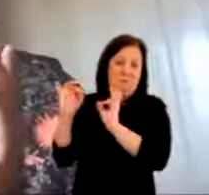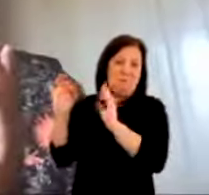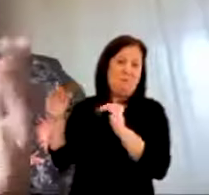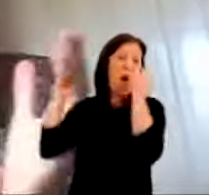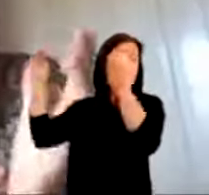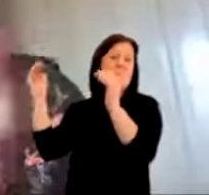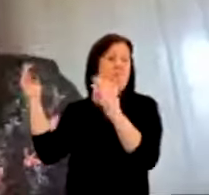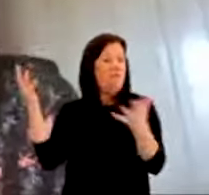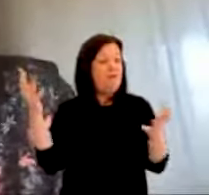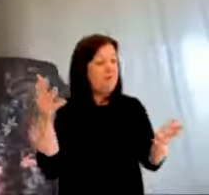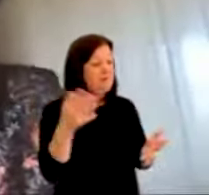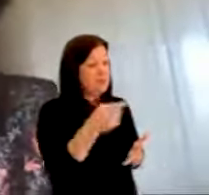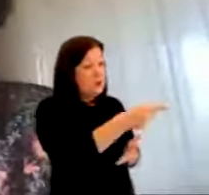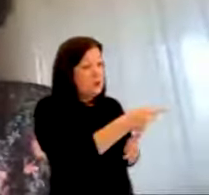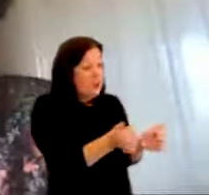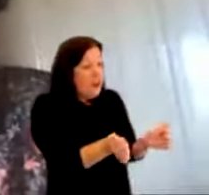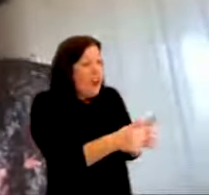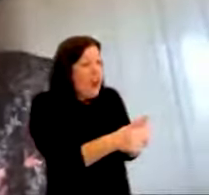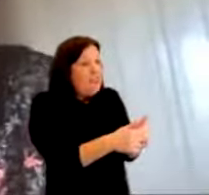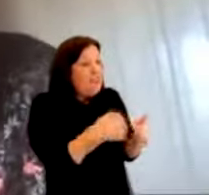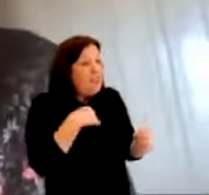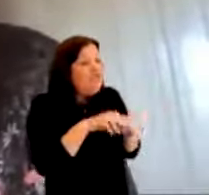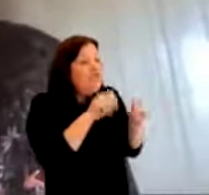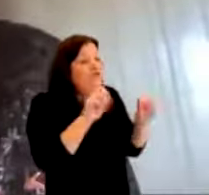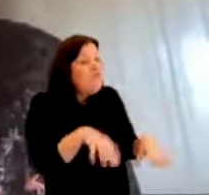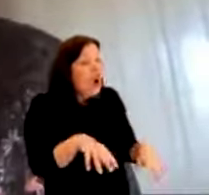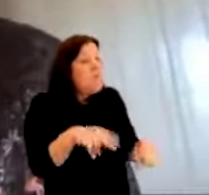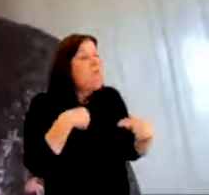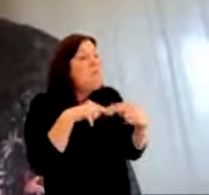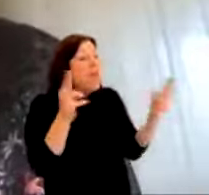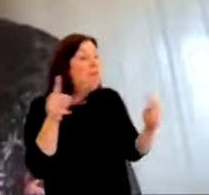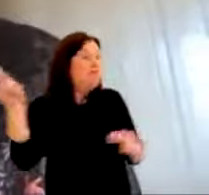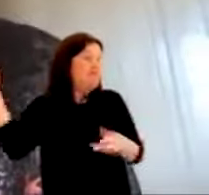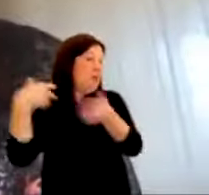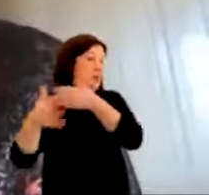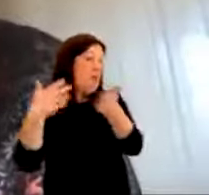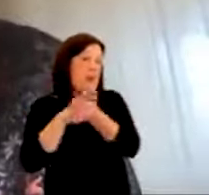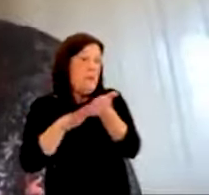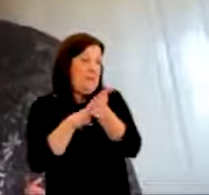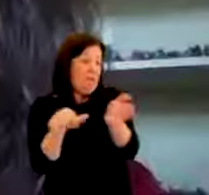And we'll be able to walk away from this contract with no turning back.